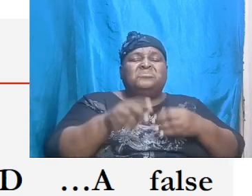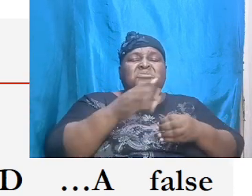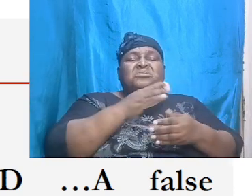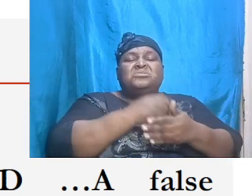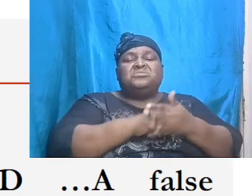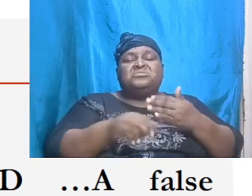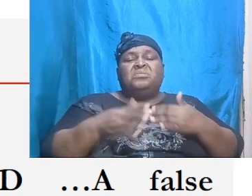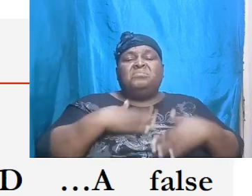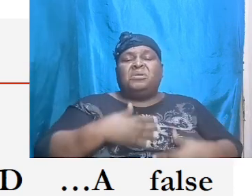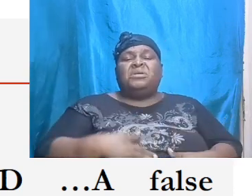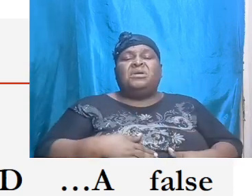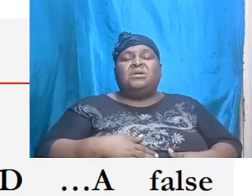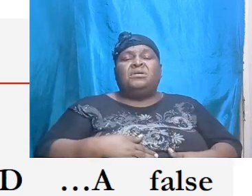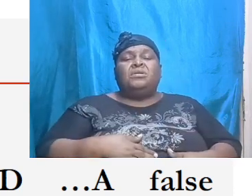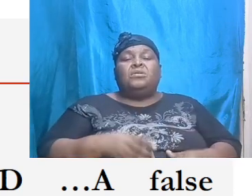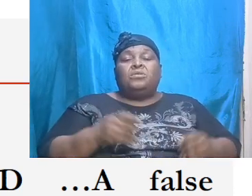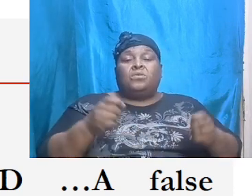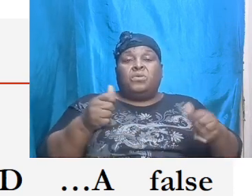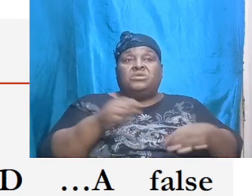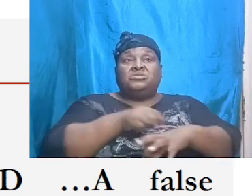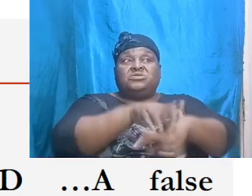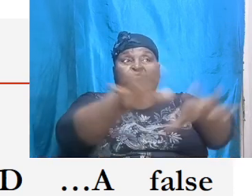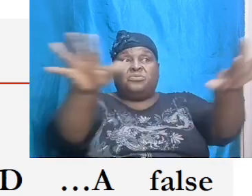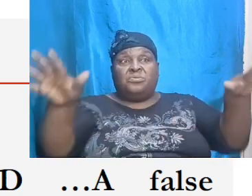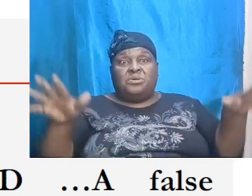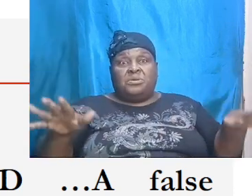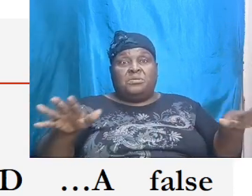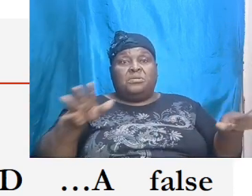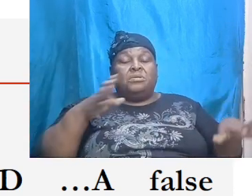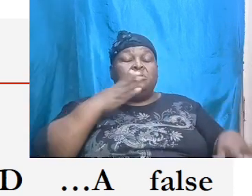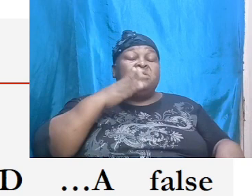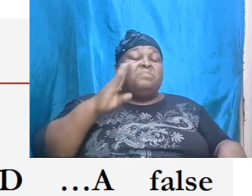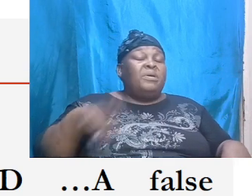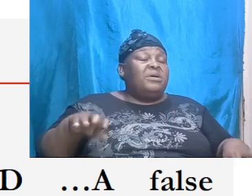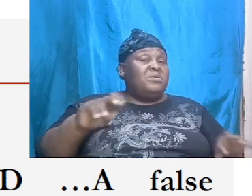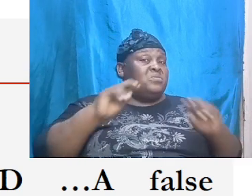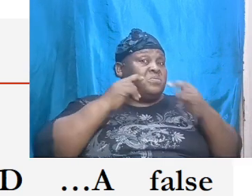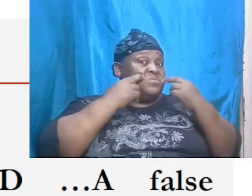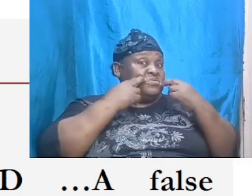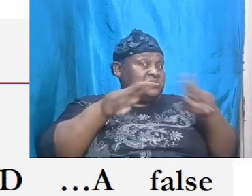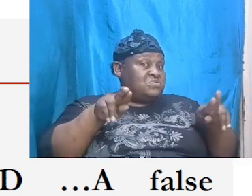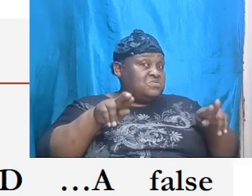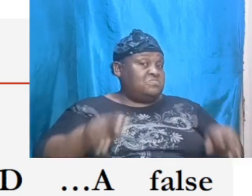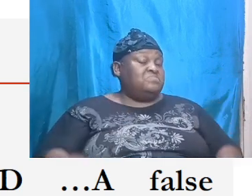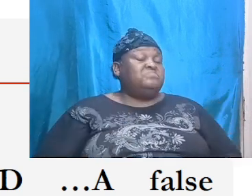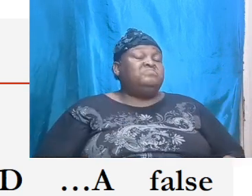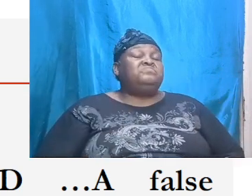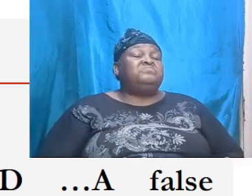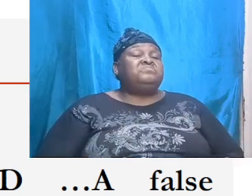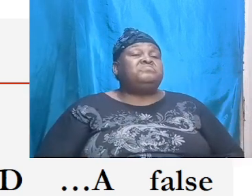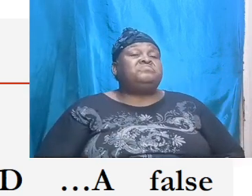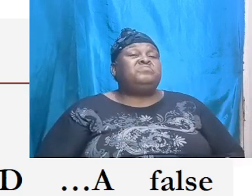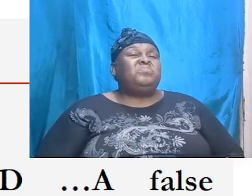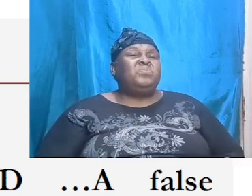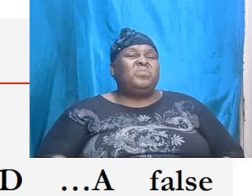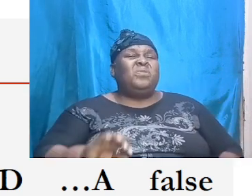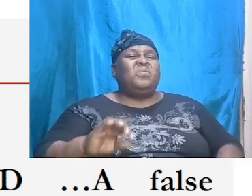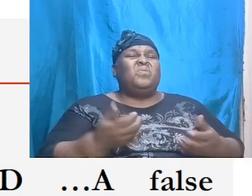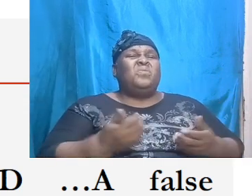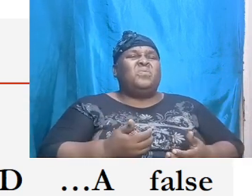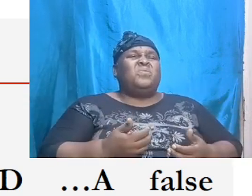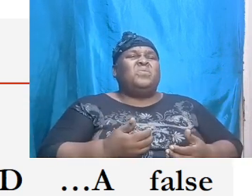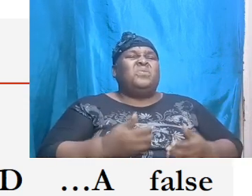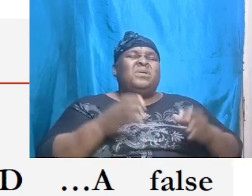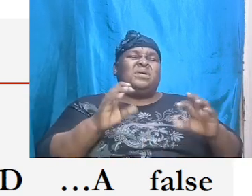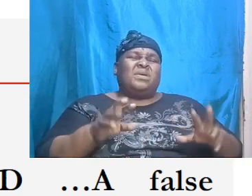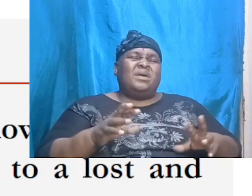So guess what, brethren? Let us be careful of this enemy of discord. Sows discord among the brethren. How can we, and I'm closing,